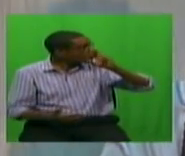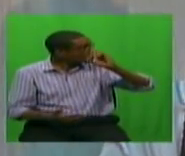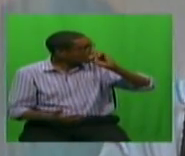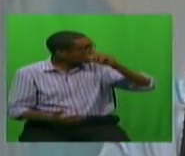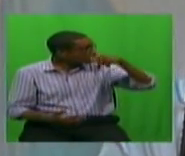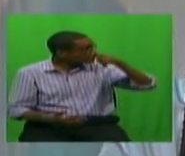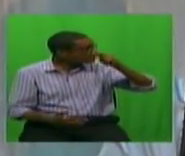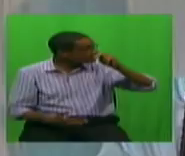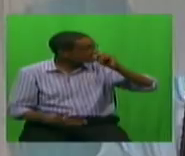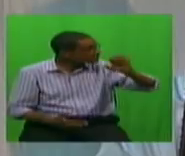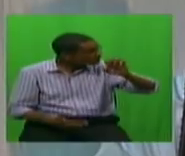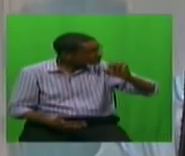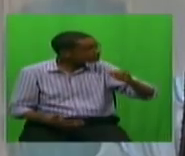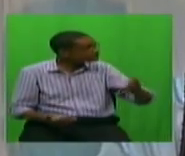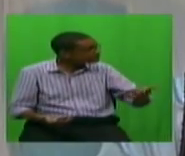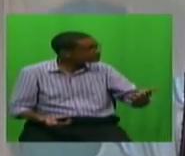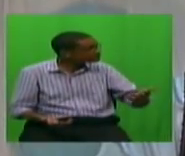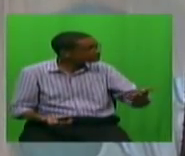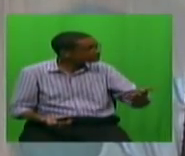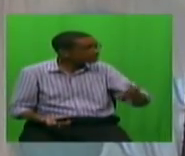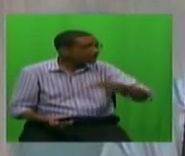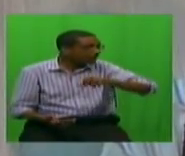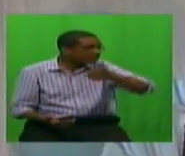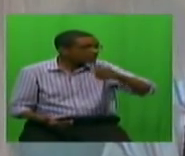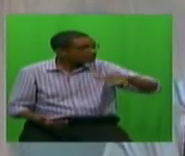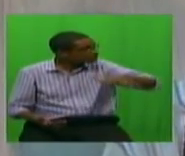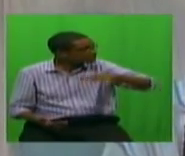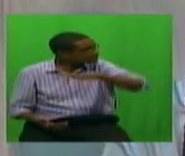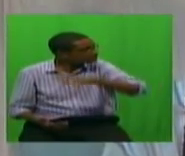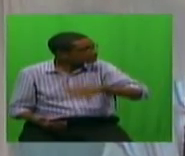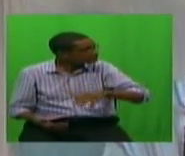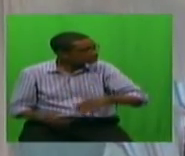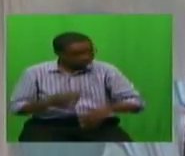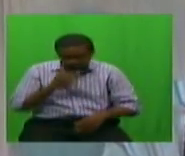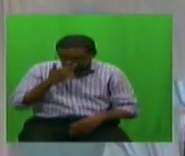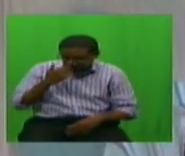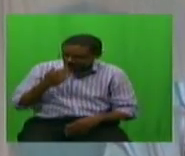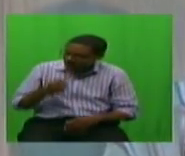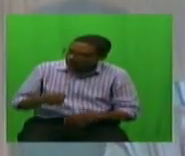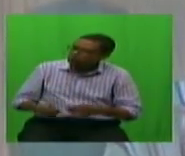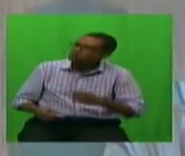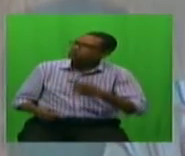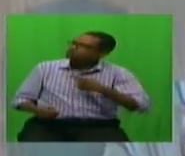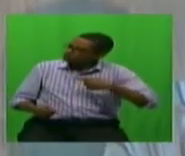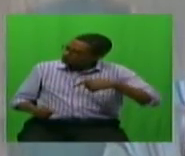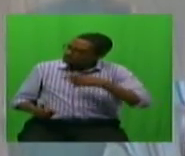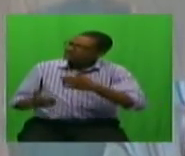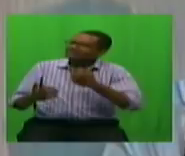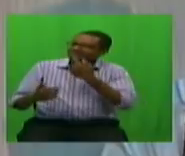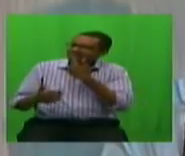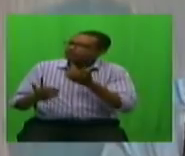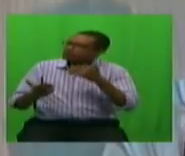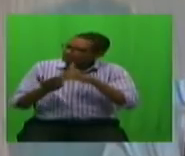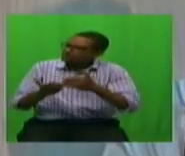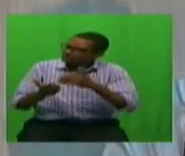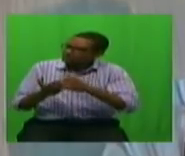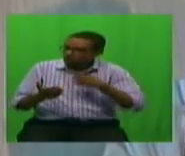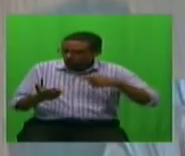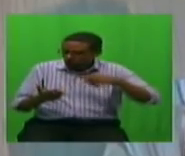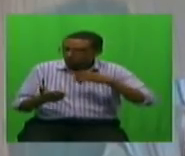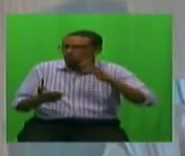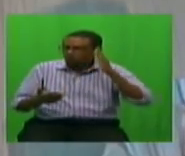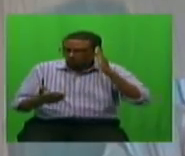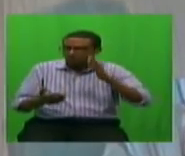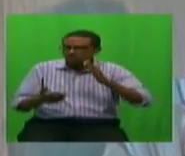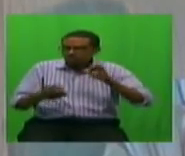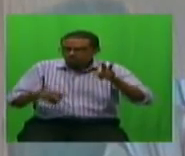floods frequently. I think, as we've said repeatedly over the last few days, it is something that we need to be aware of.